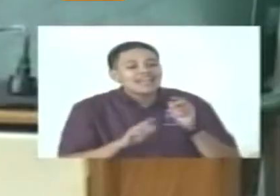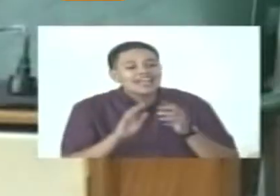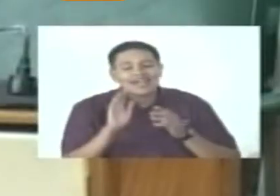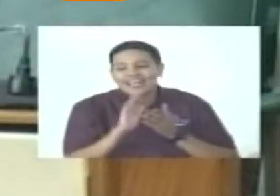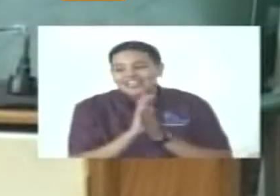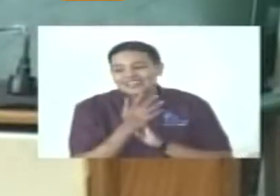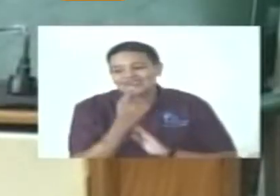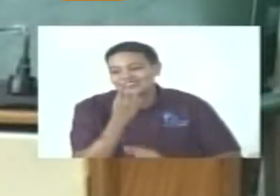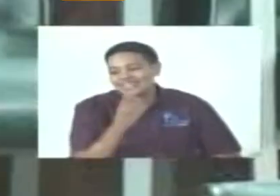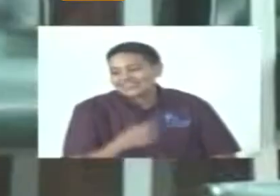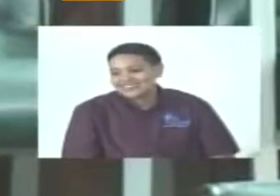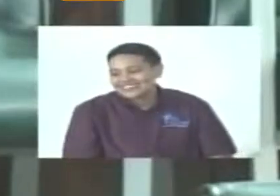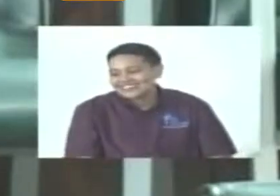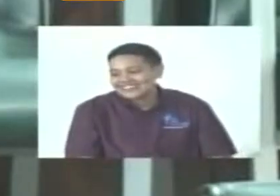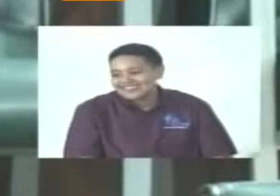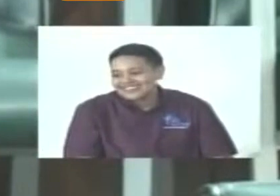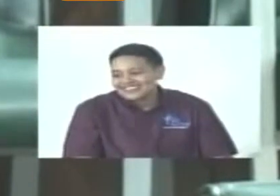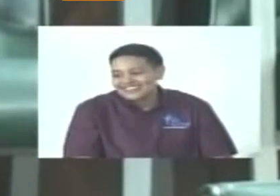I'm just saying.